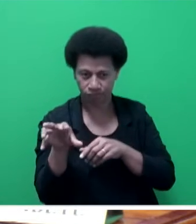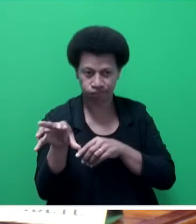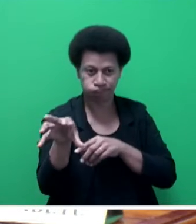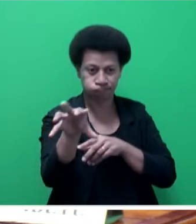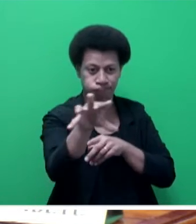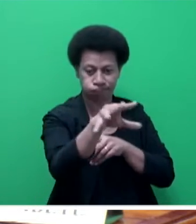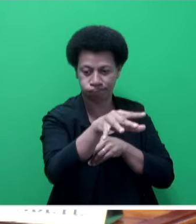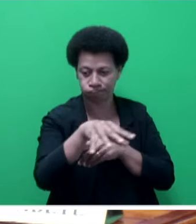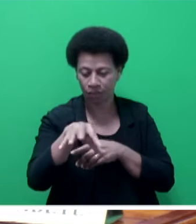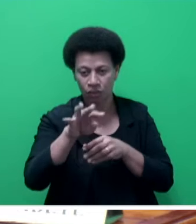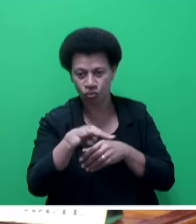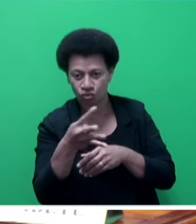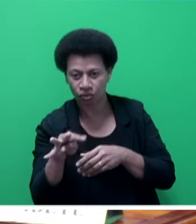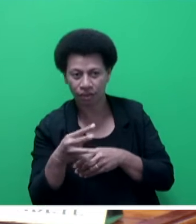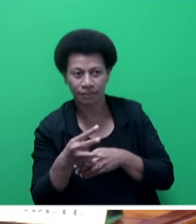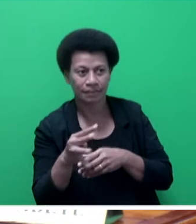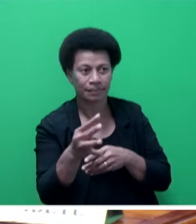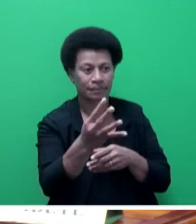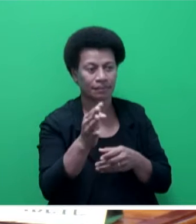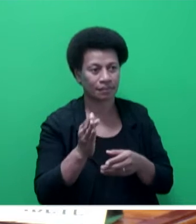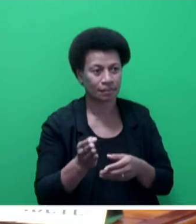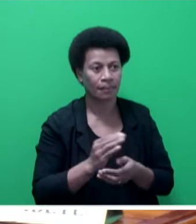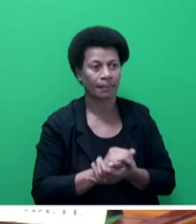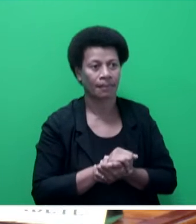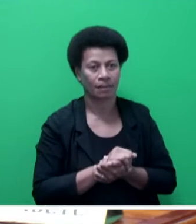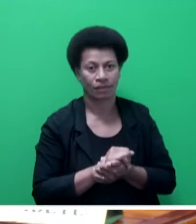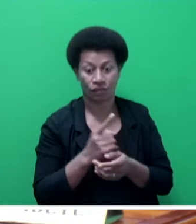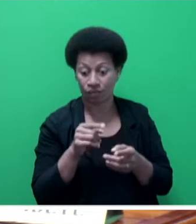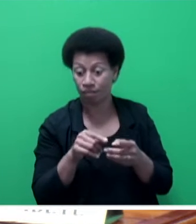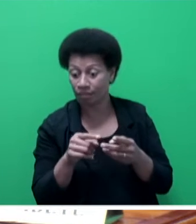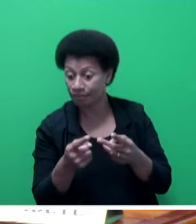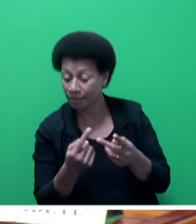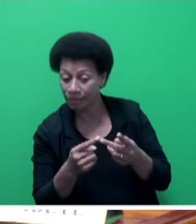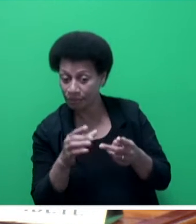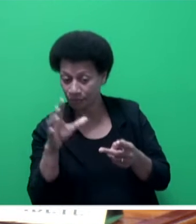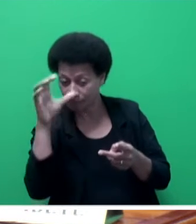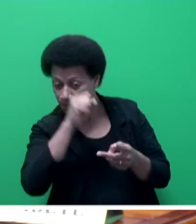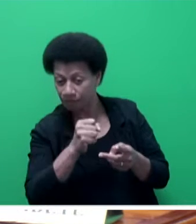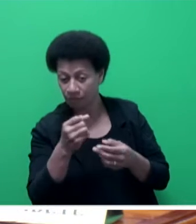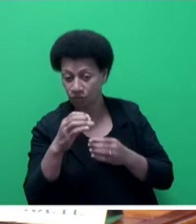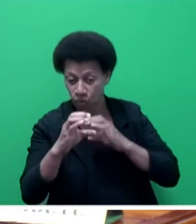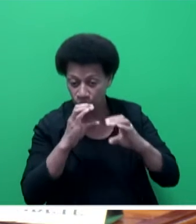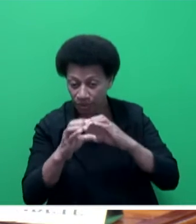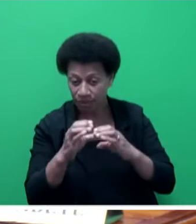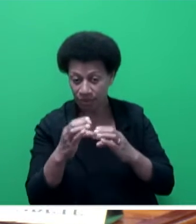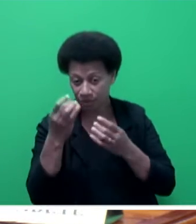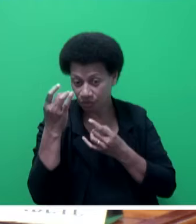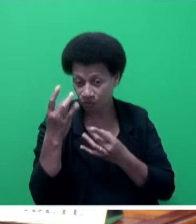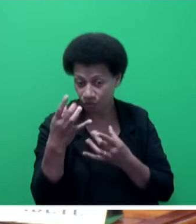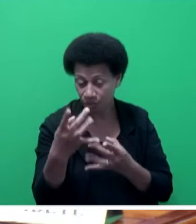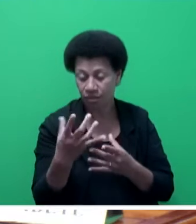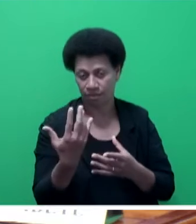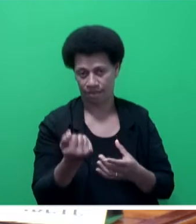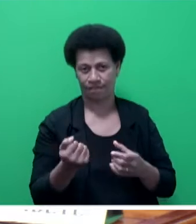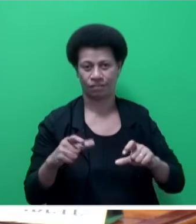minutes. Apart from the detection, communicating the information perhaps is where some of our challenges